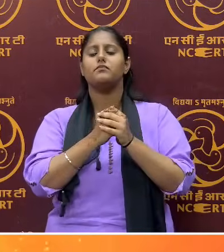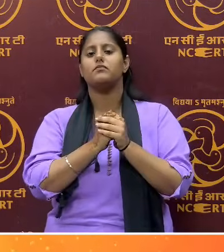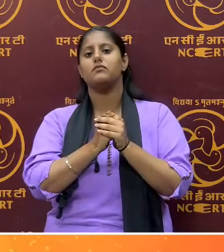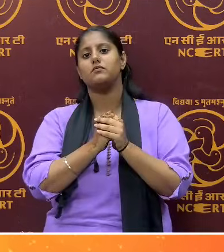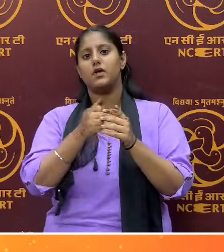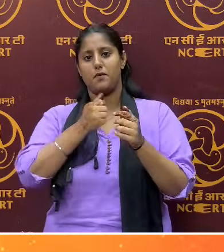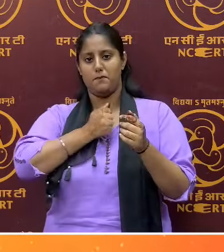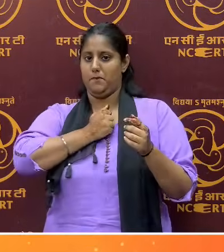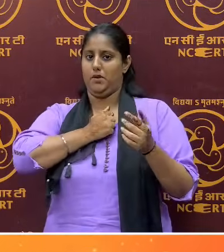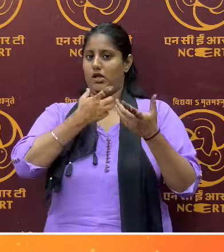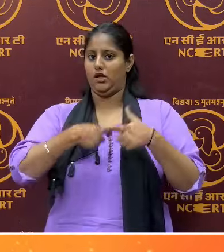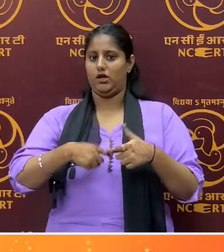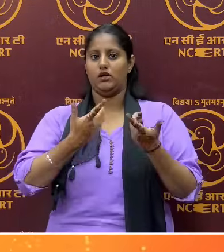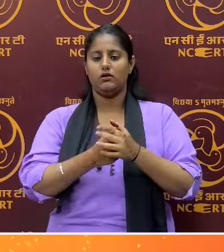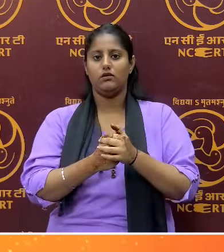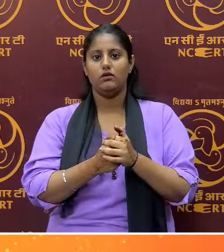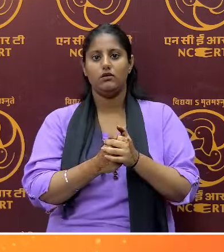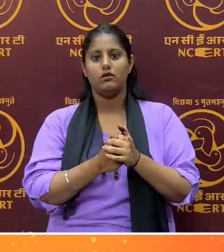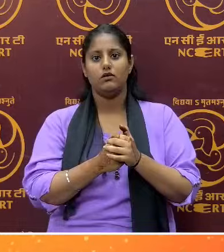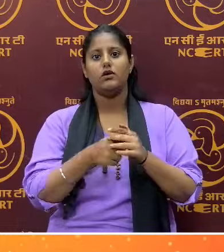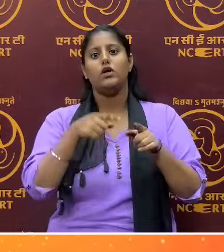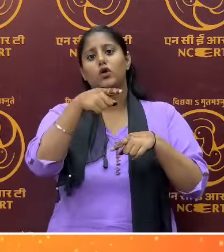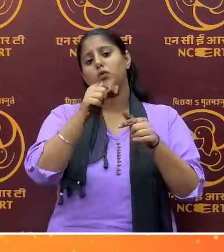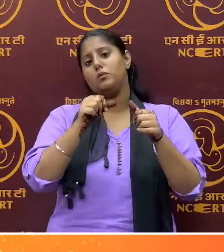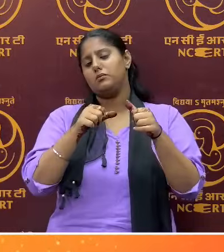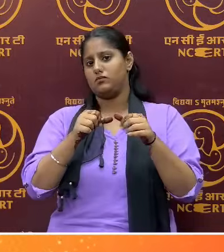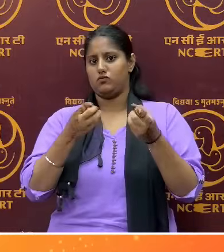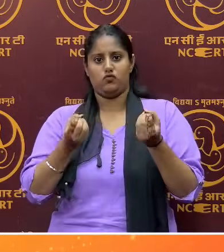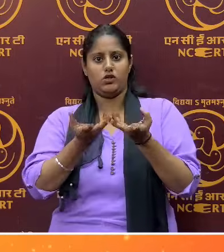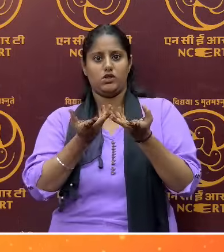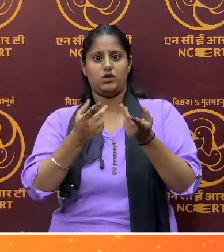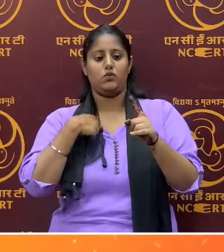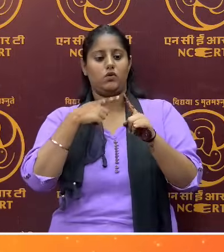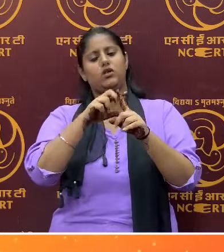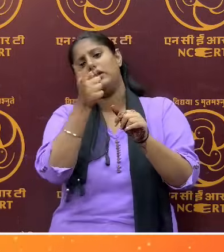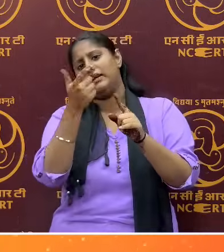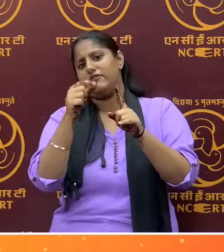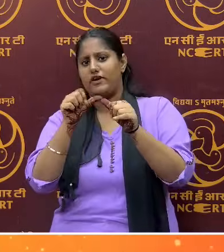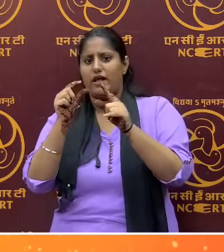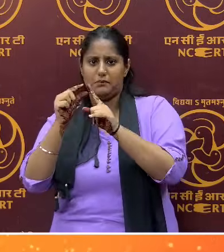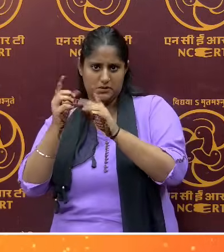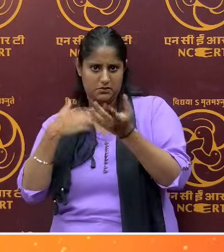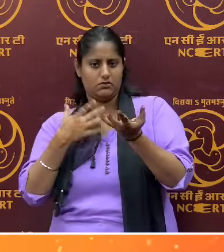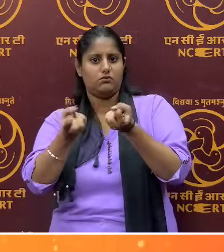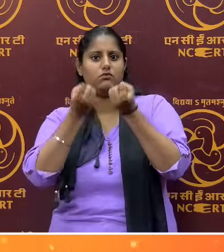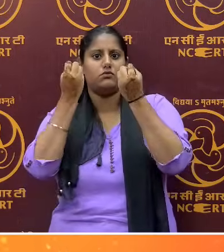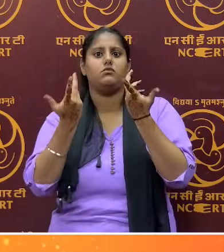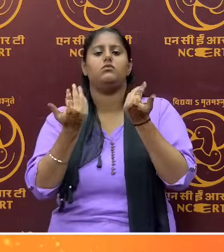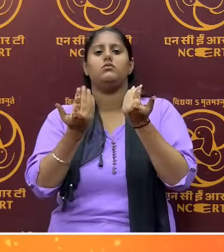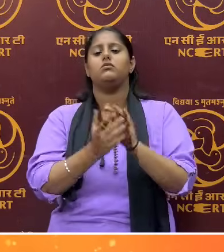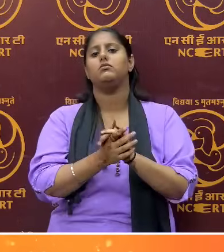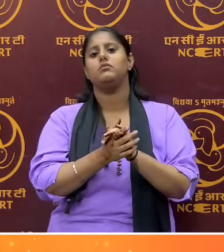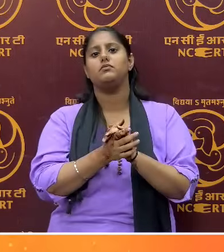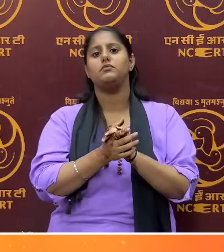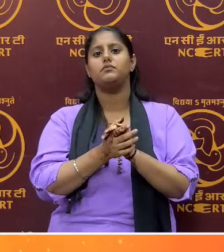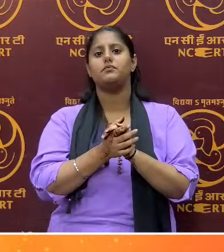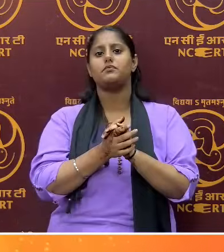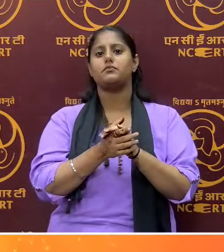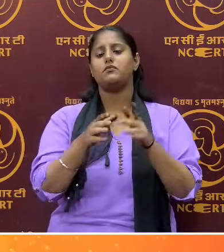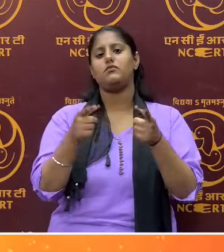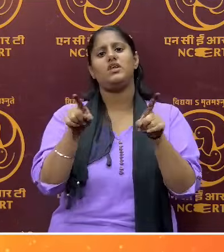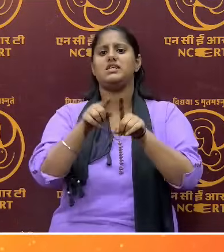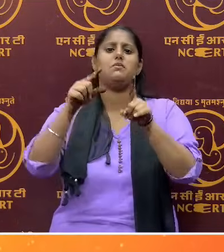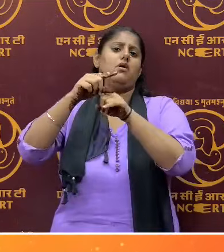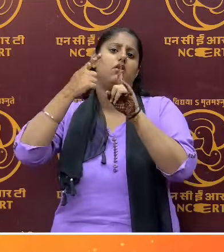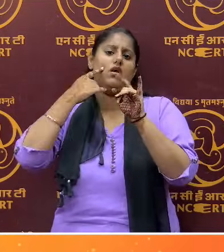Meri Pehchaan. So, you can access 2.0 as well as the other application where the Meri Pehchaan is implemented. Like in the Diksha,